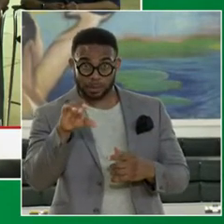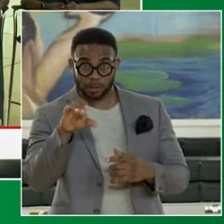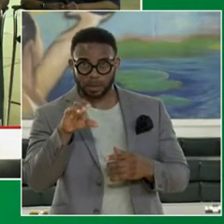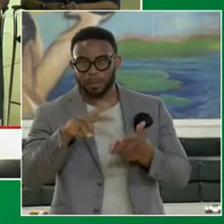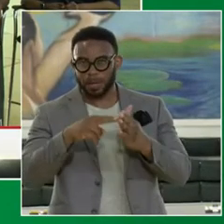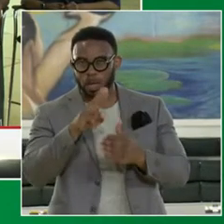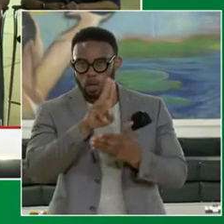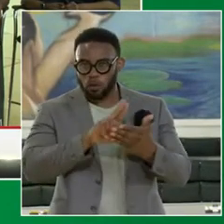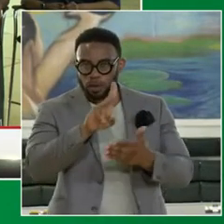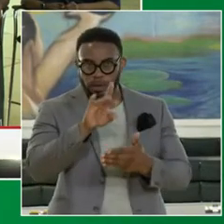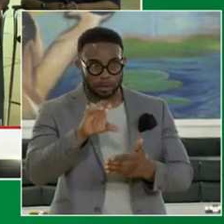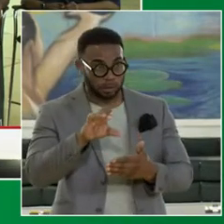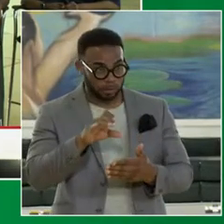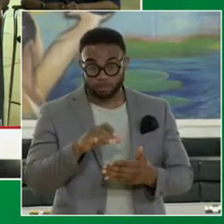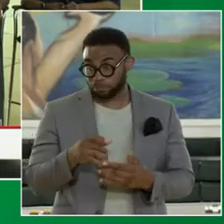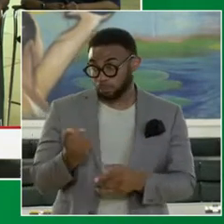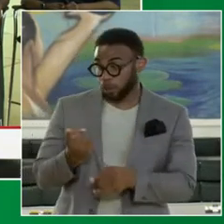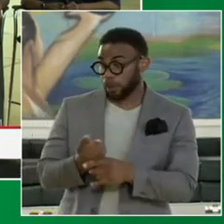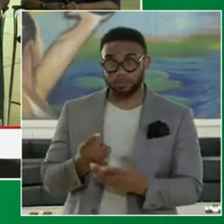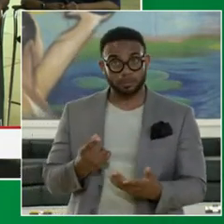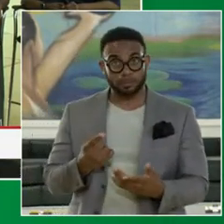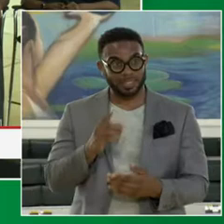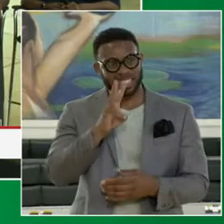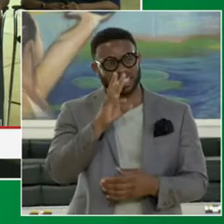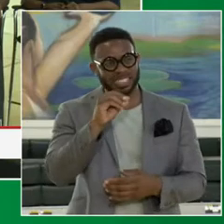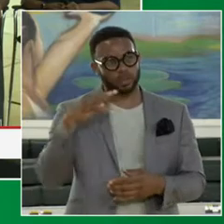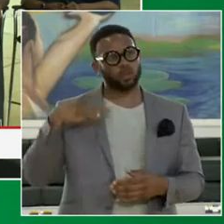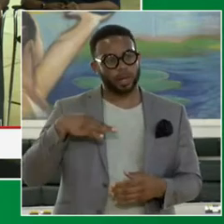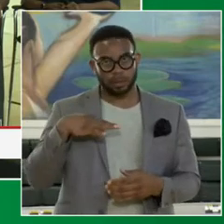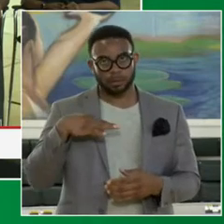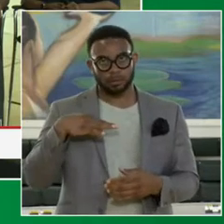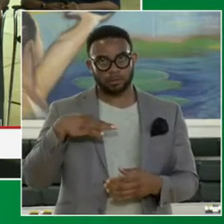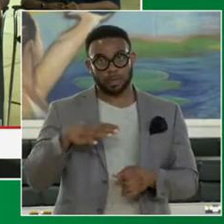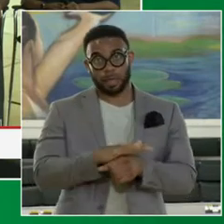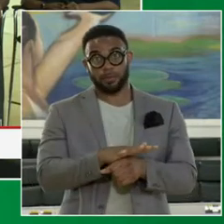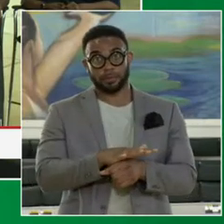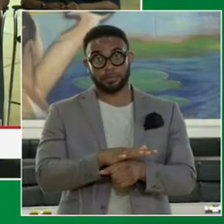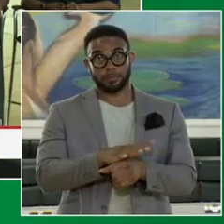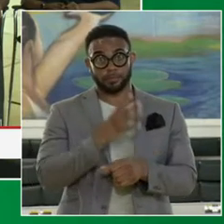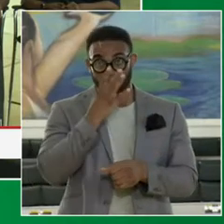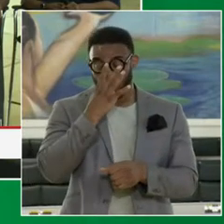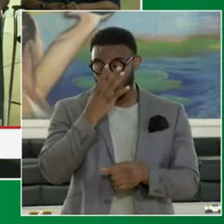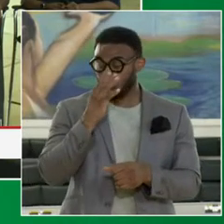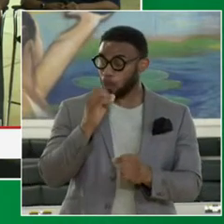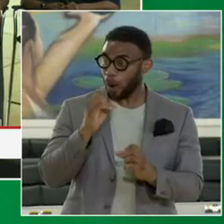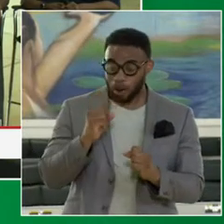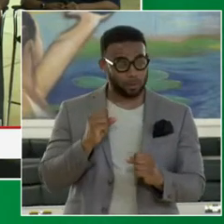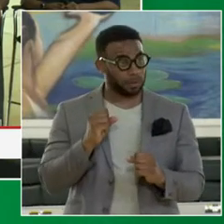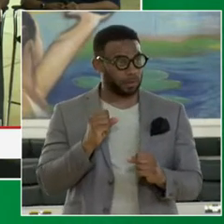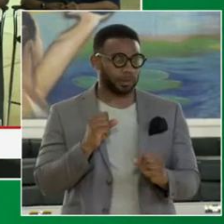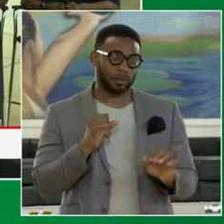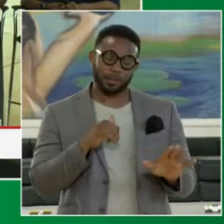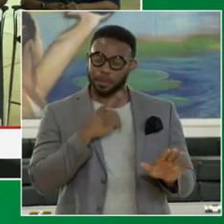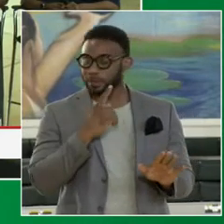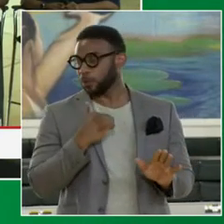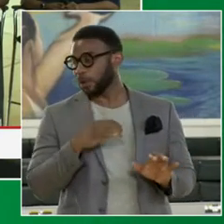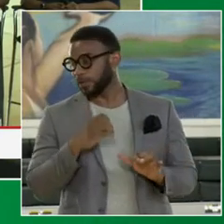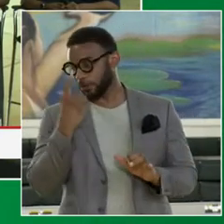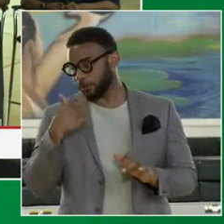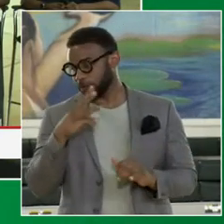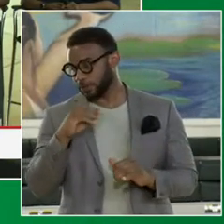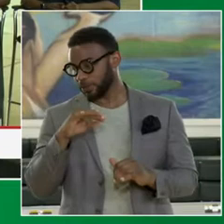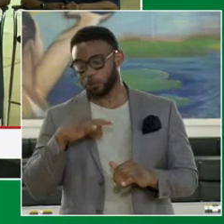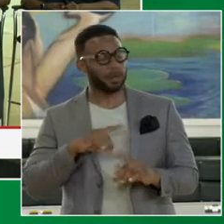to go through college. That's to correct. Get their 60 credits to go to the academy. That's great. I won't tell you what I did for my first 60